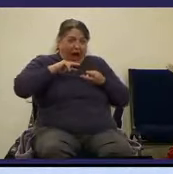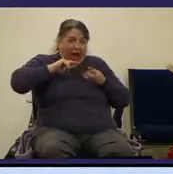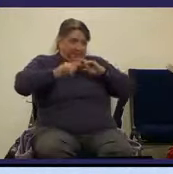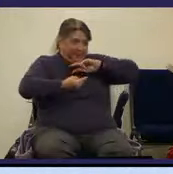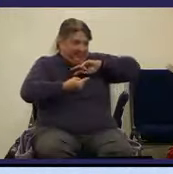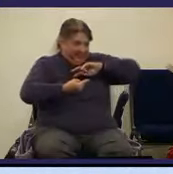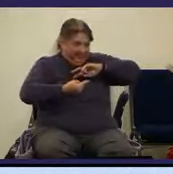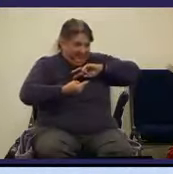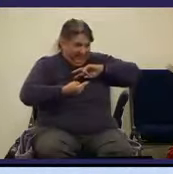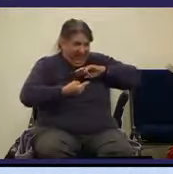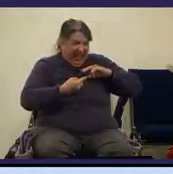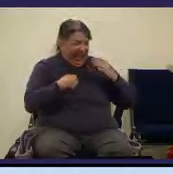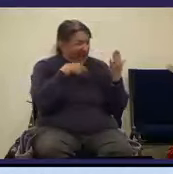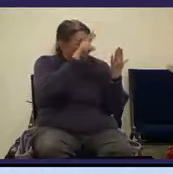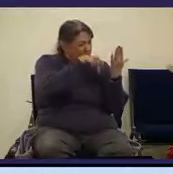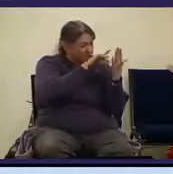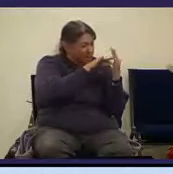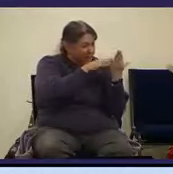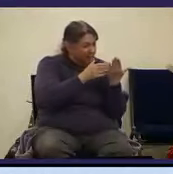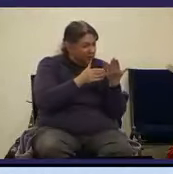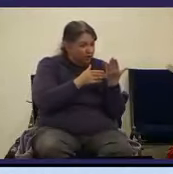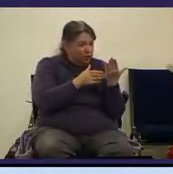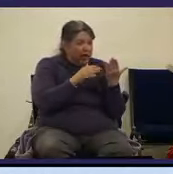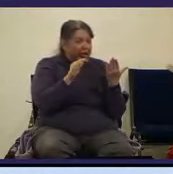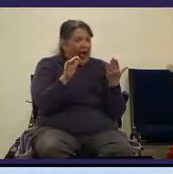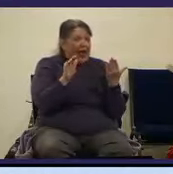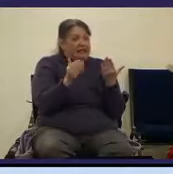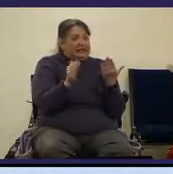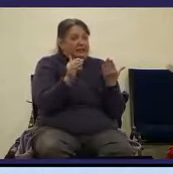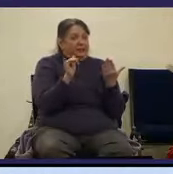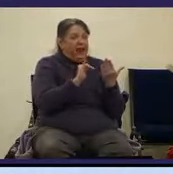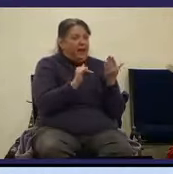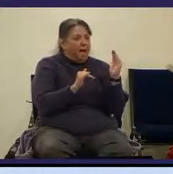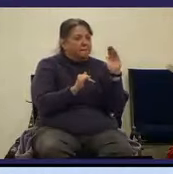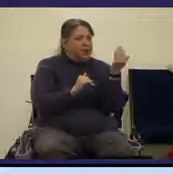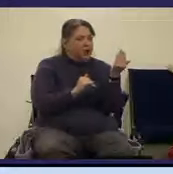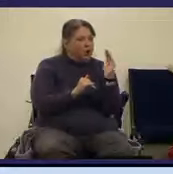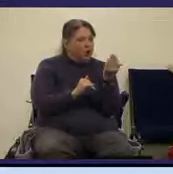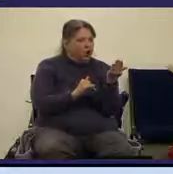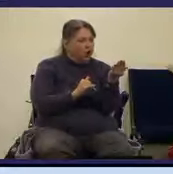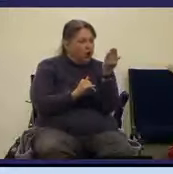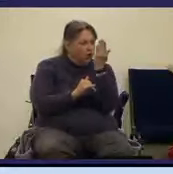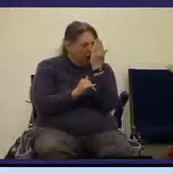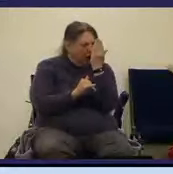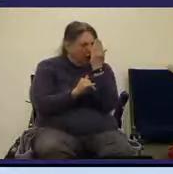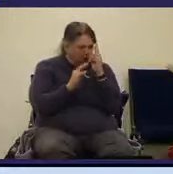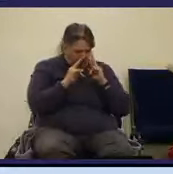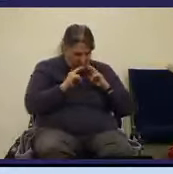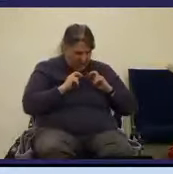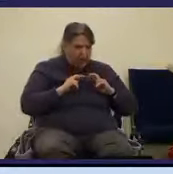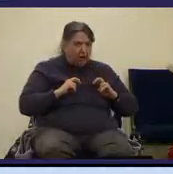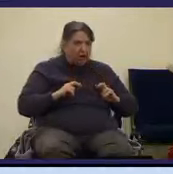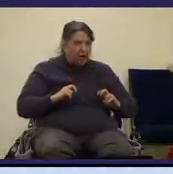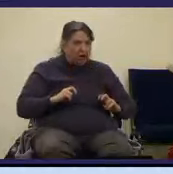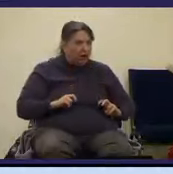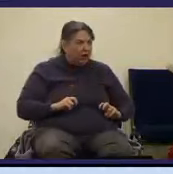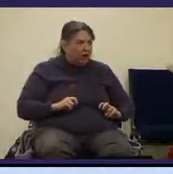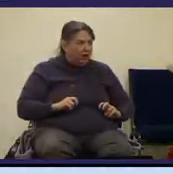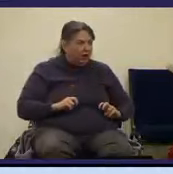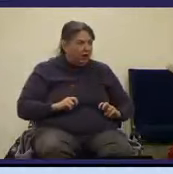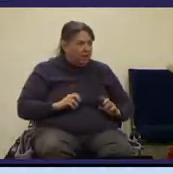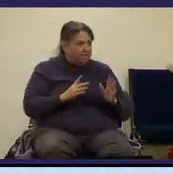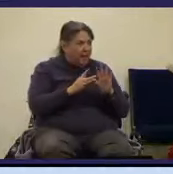it's almost like when you look in the mirror, the Bible tells you who you really are. It tells you what you have. It tells us it's his love